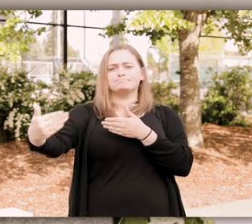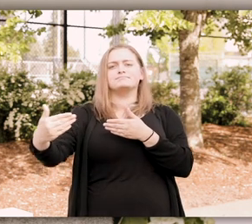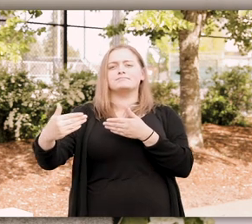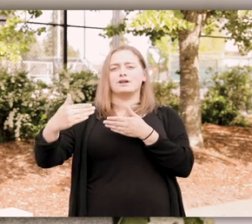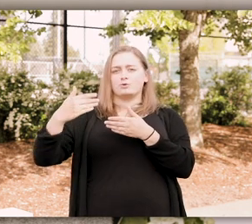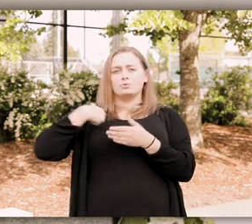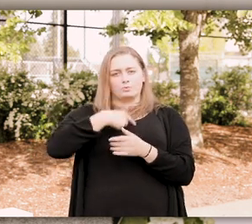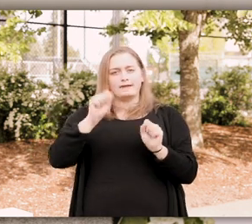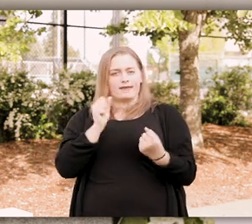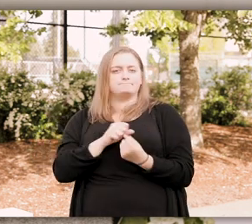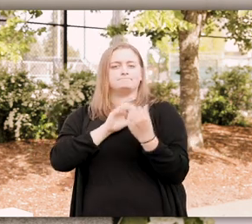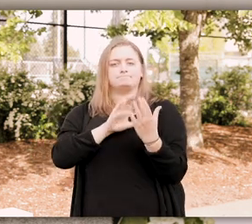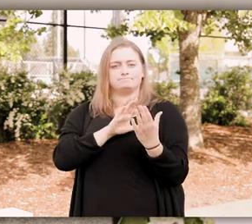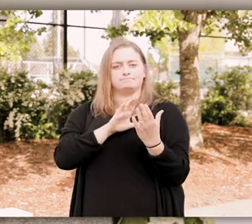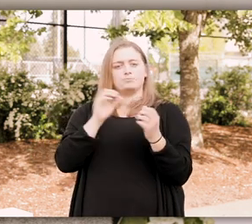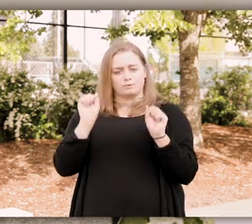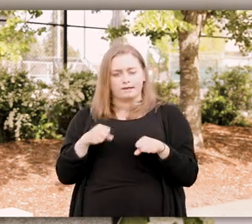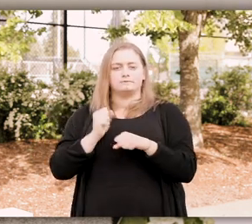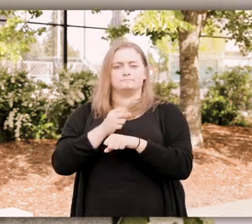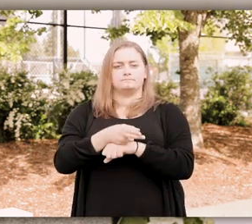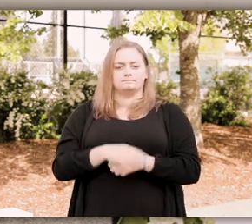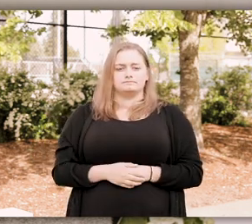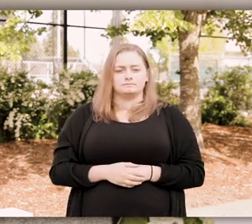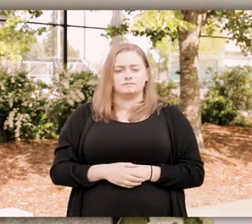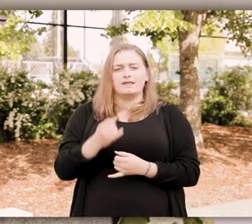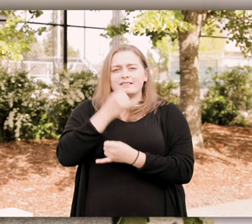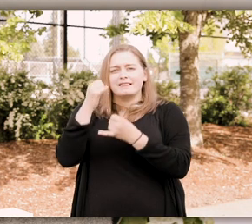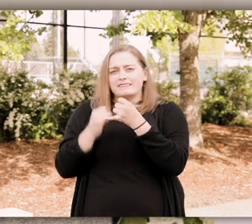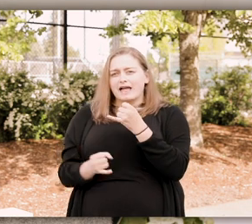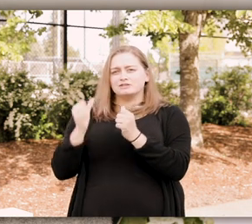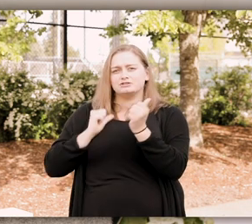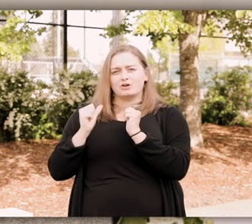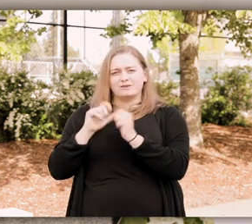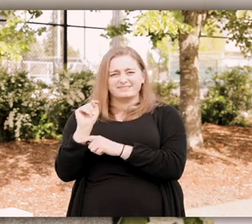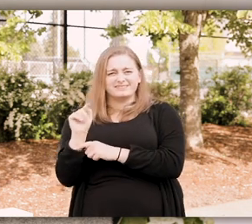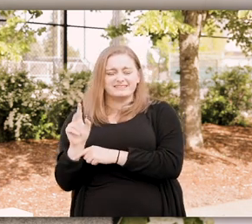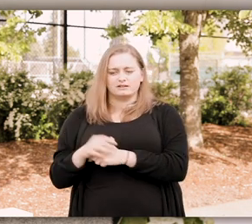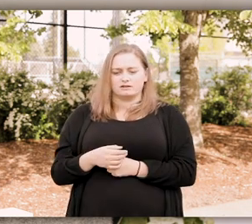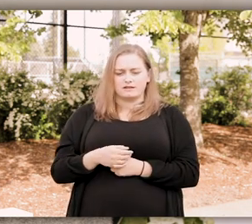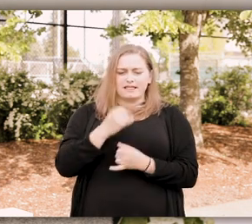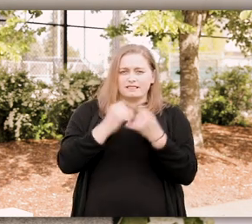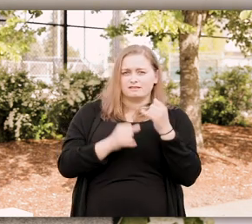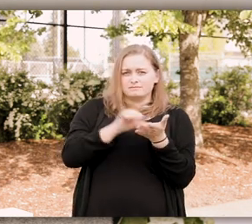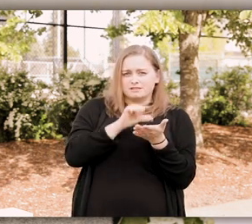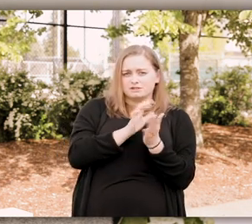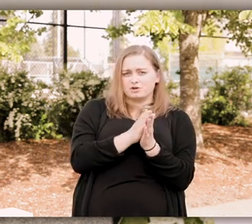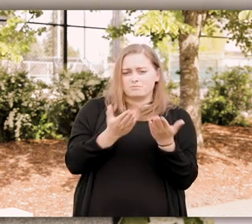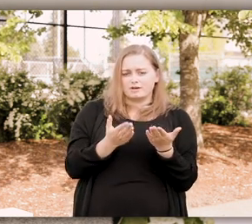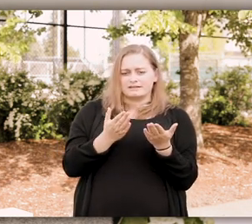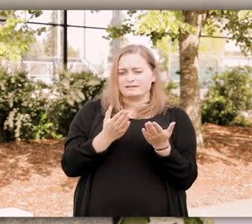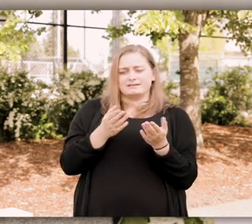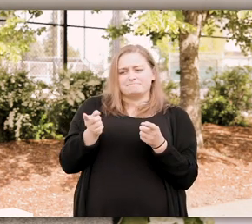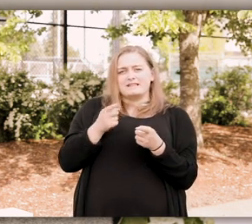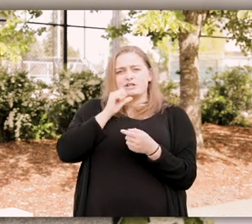did. The season finale of a show isn't impactful because it's the finale. And the last page of a book isn't